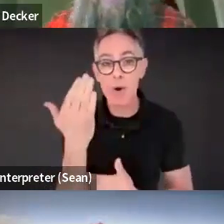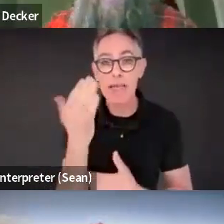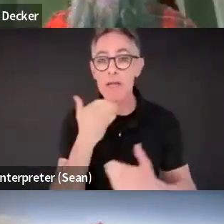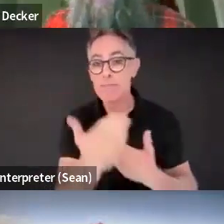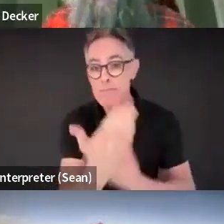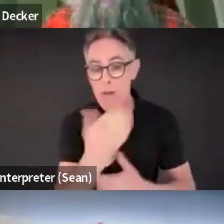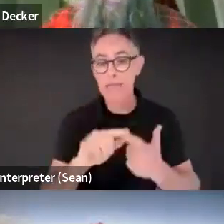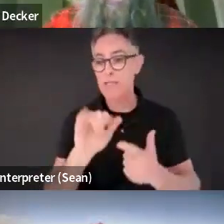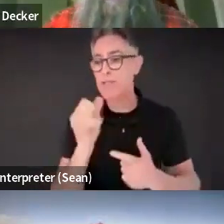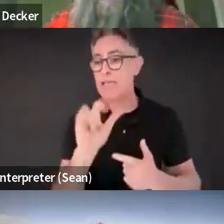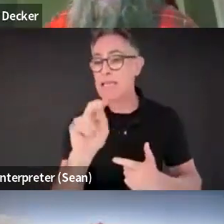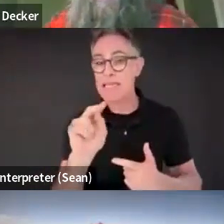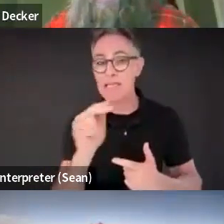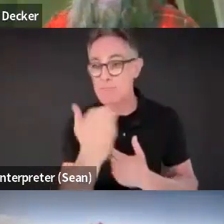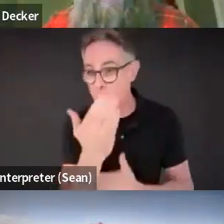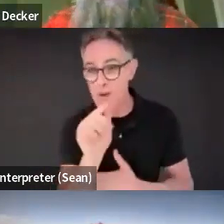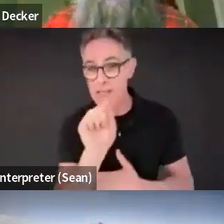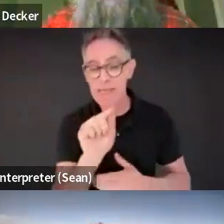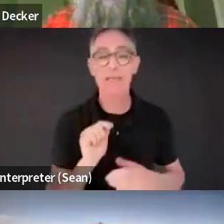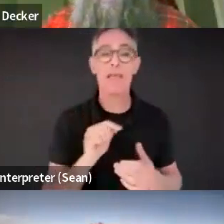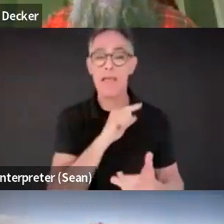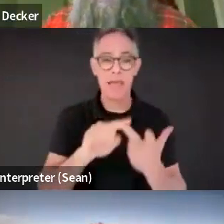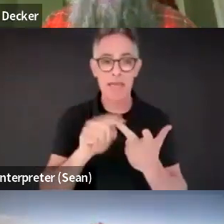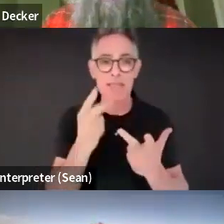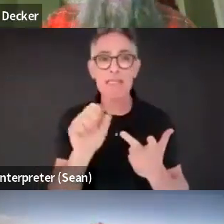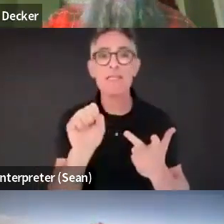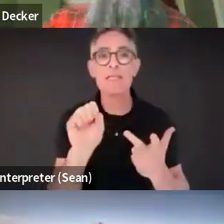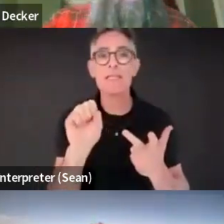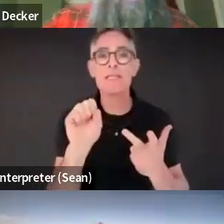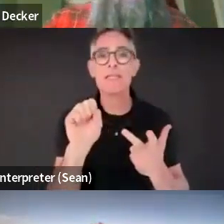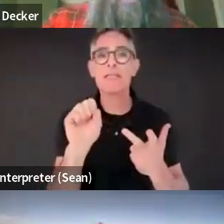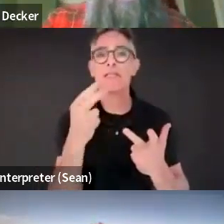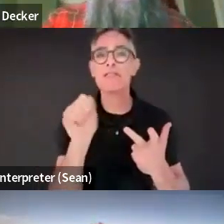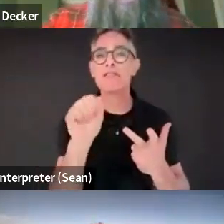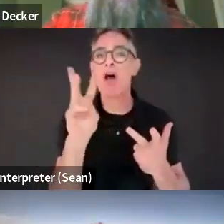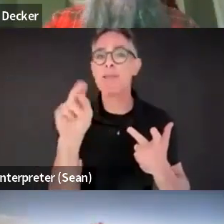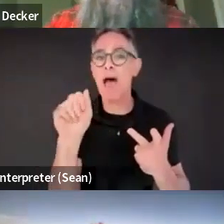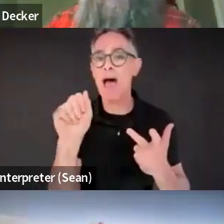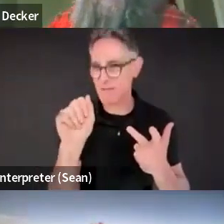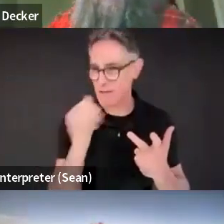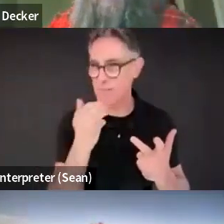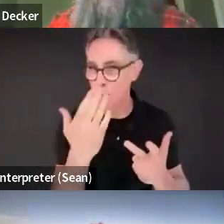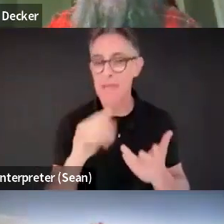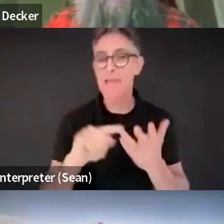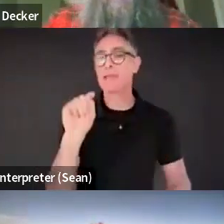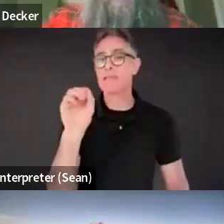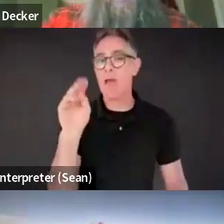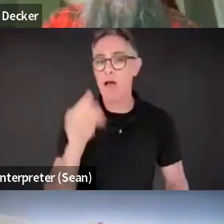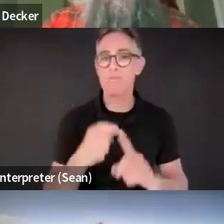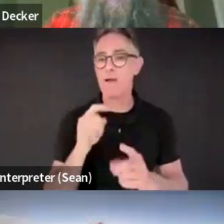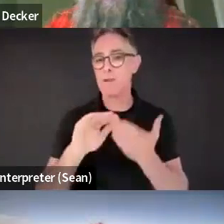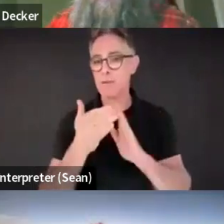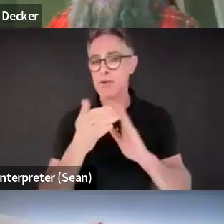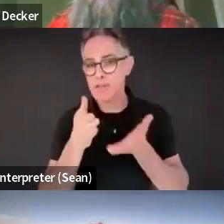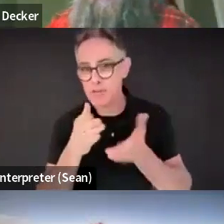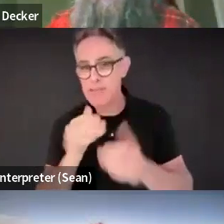see Jaslyn. Good morning. And I see Shauna on. Good morning as well. And Tom from Community Services, and